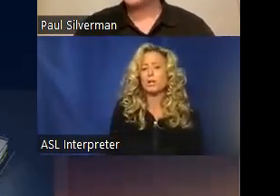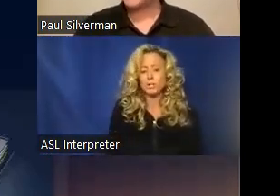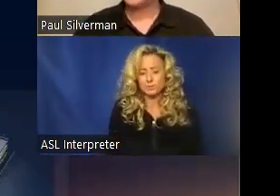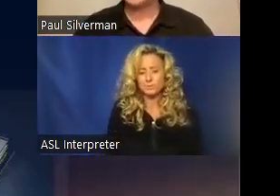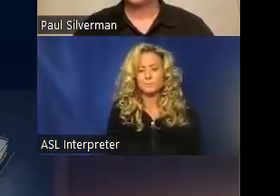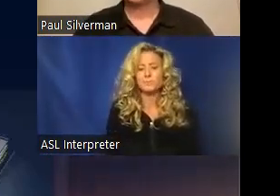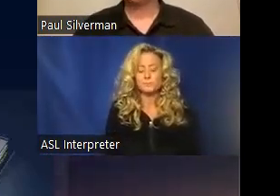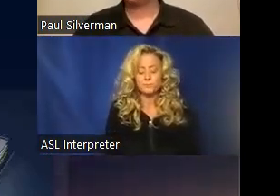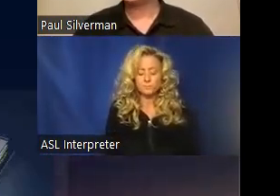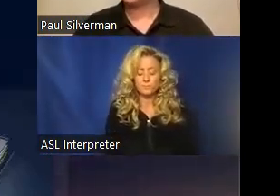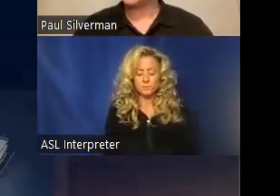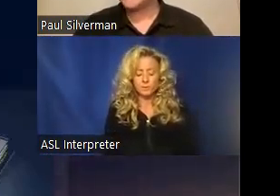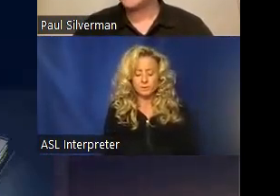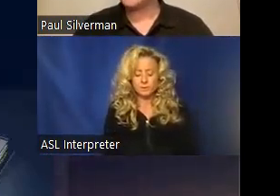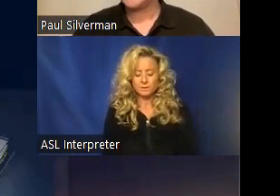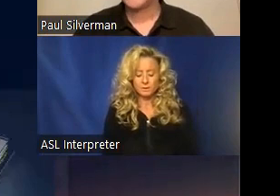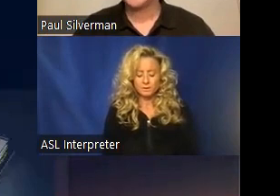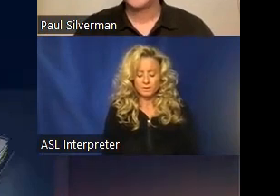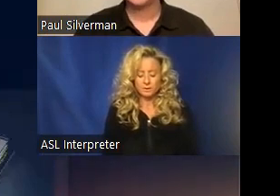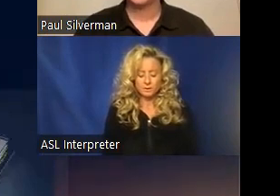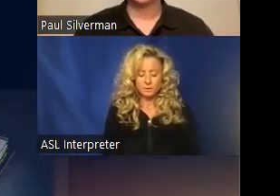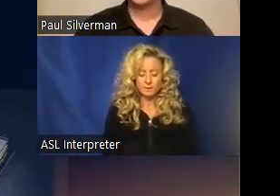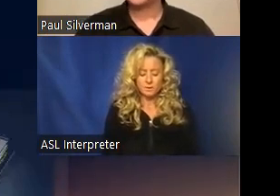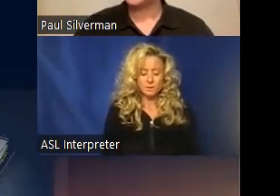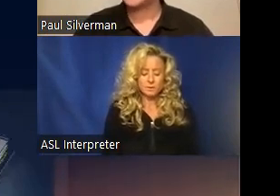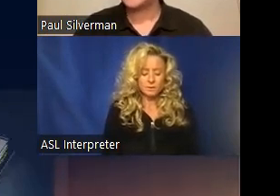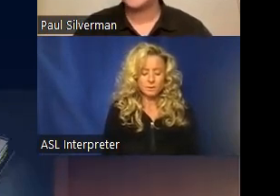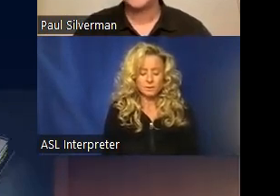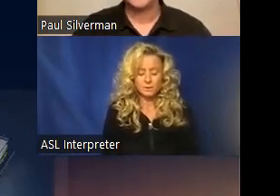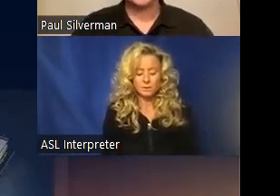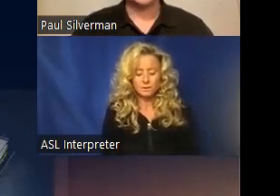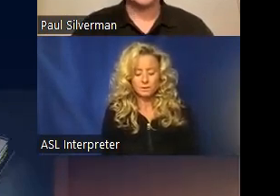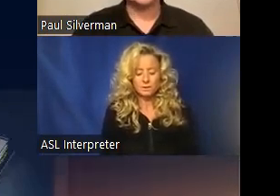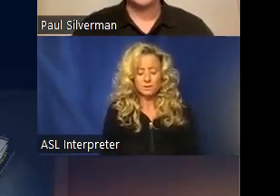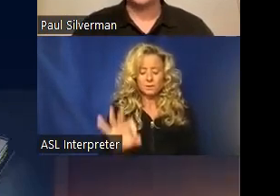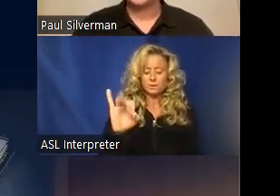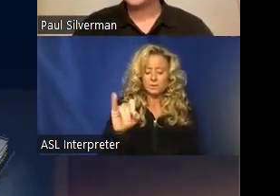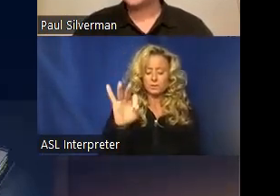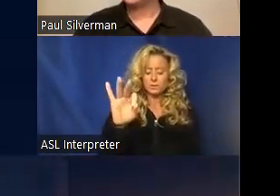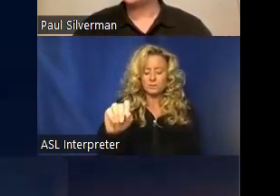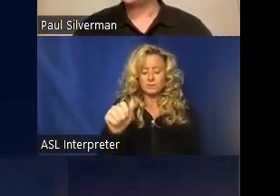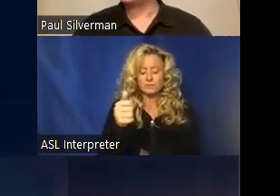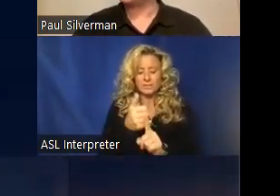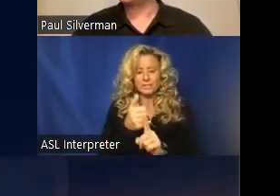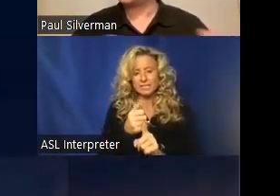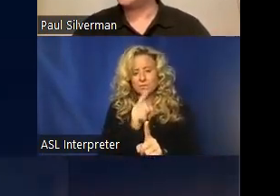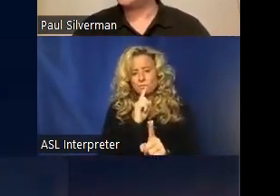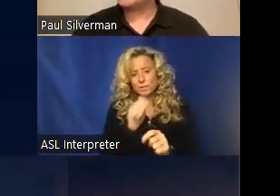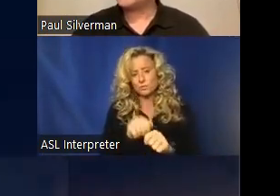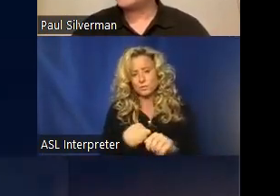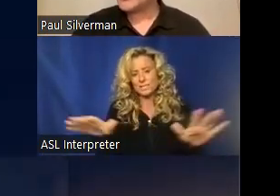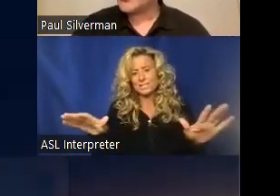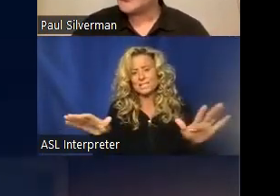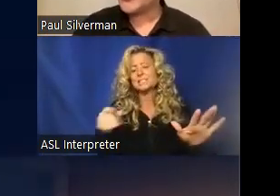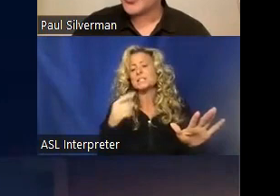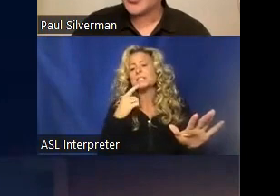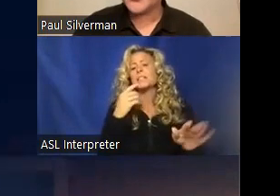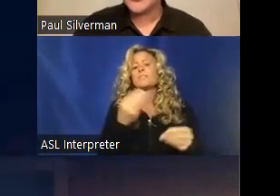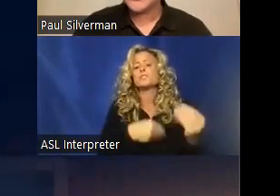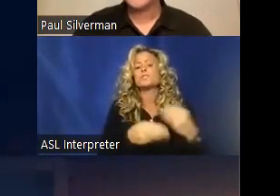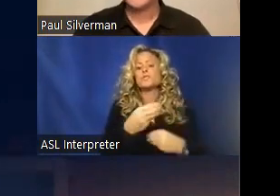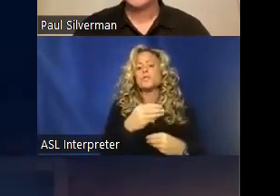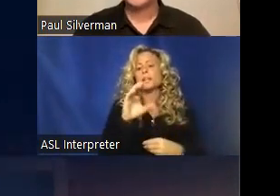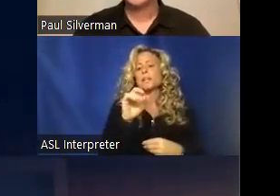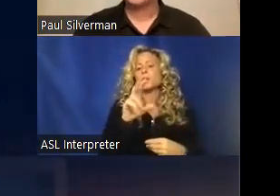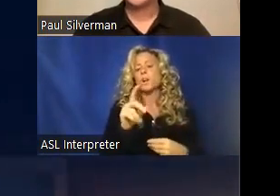the World Cup coming up, FIFA released something that is similar, that's interesting. And they have trading cards, kind of, sort